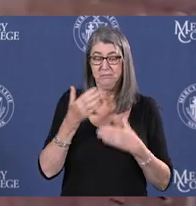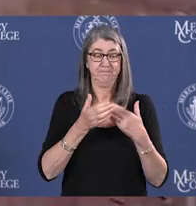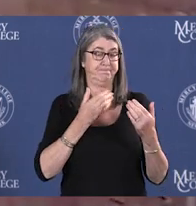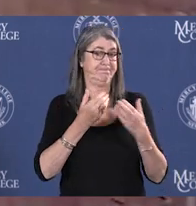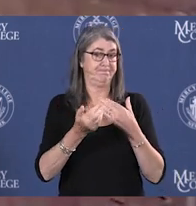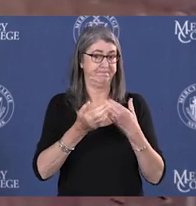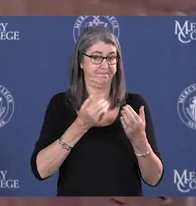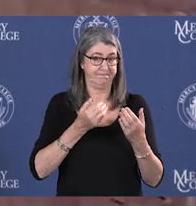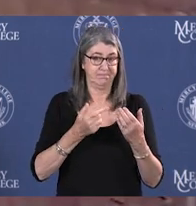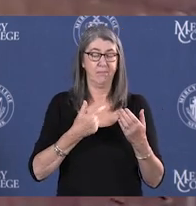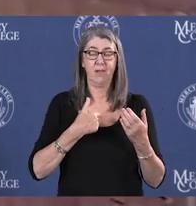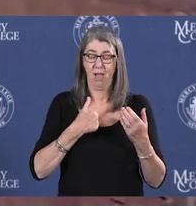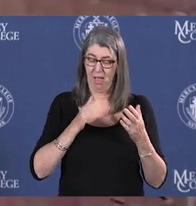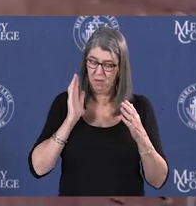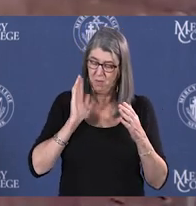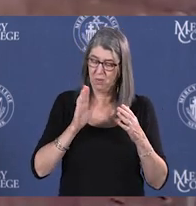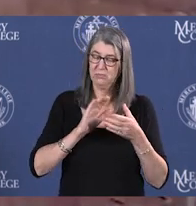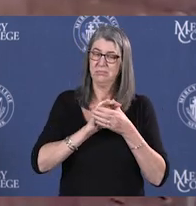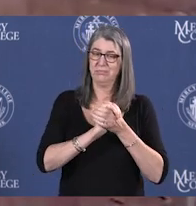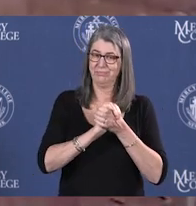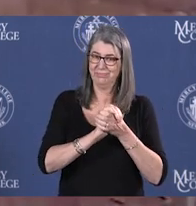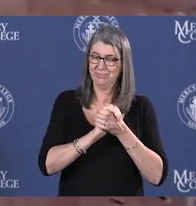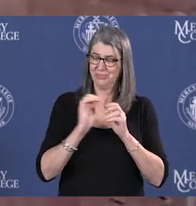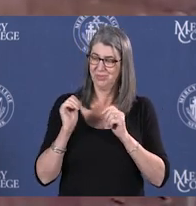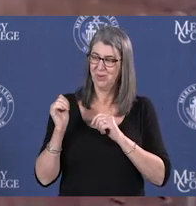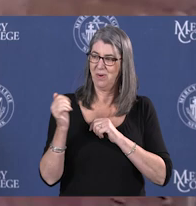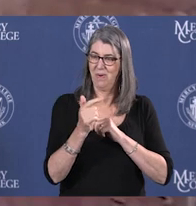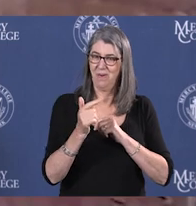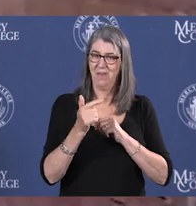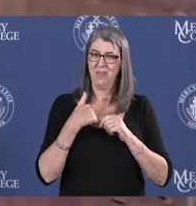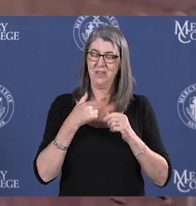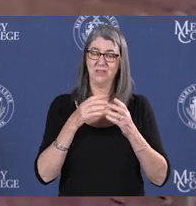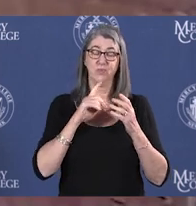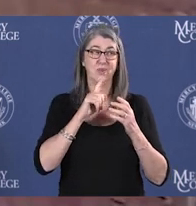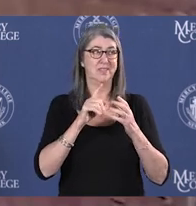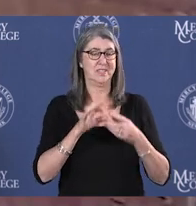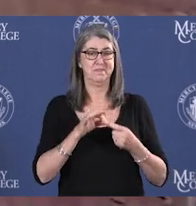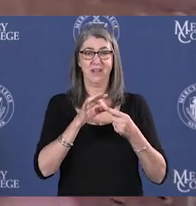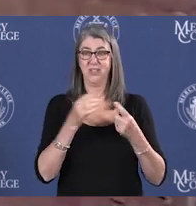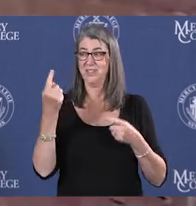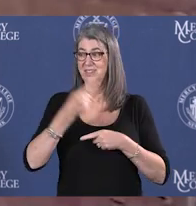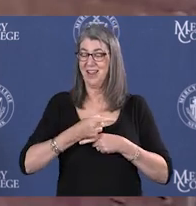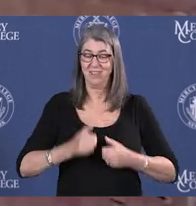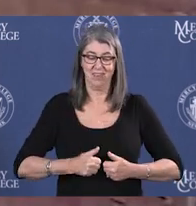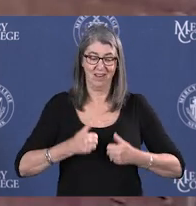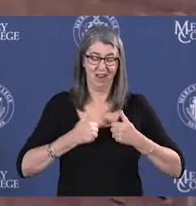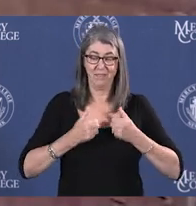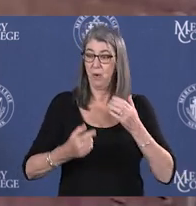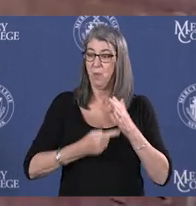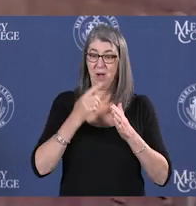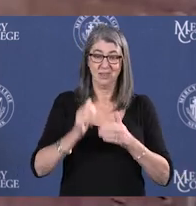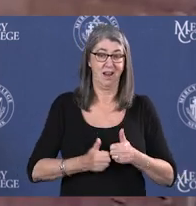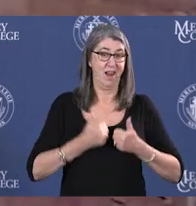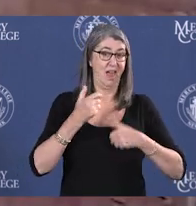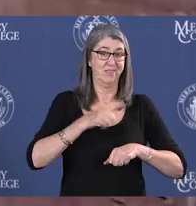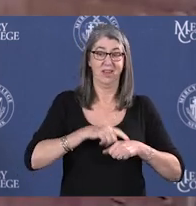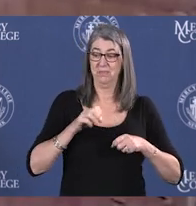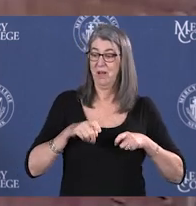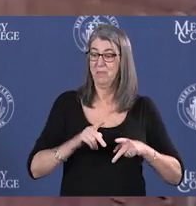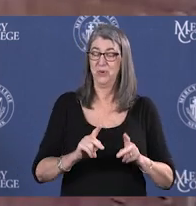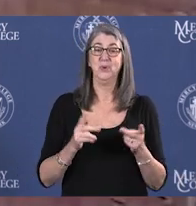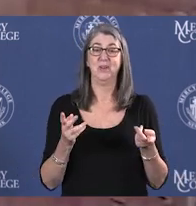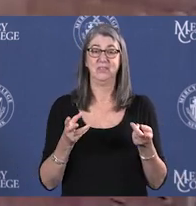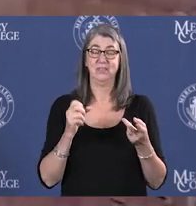any case, I want to congratulate you on this auspicious day in your life. It's a once-in-a-lifetime